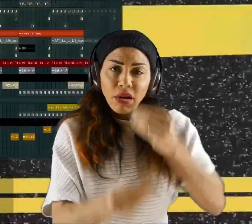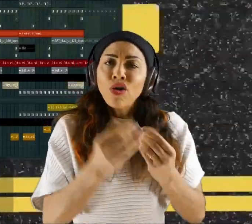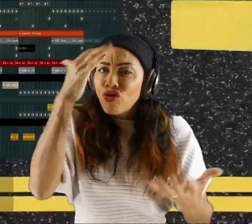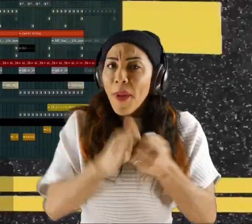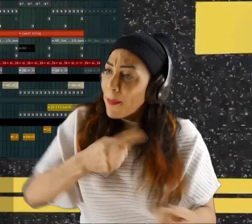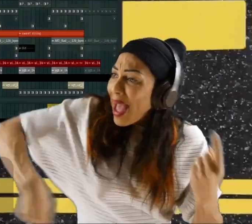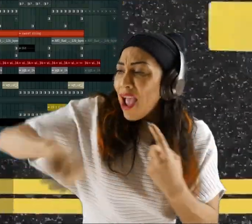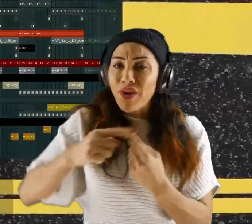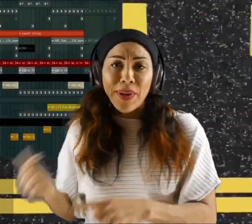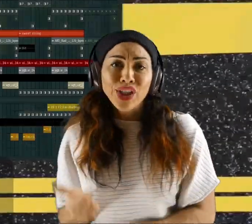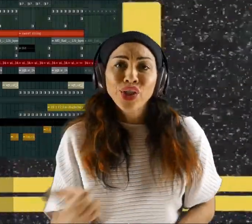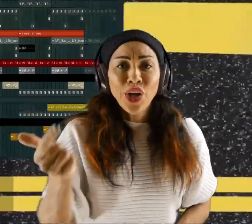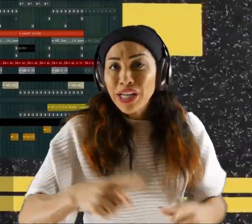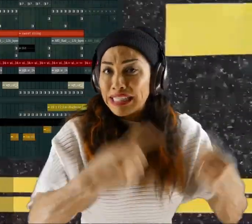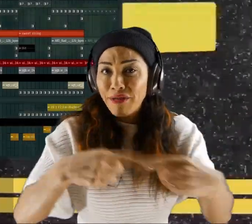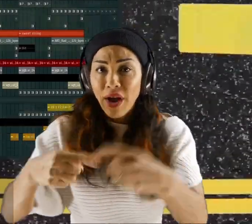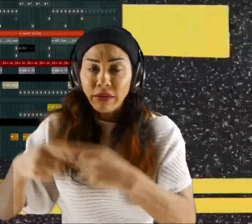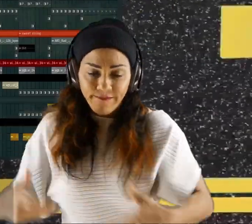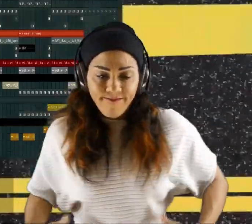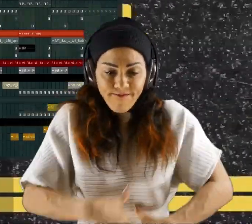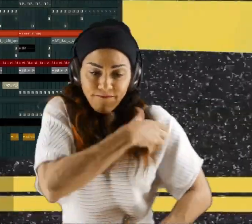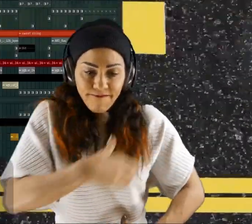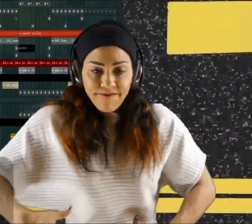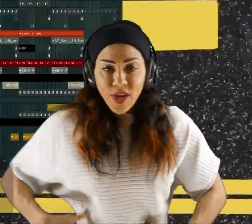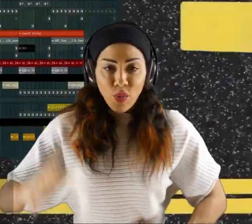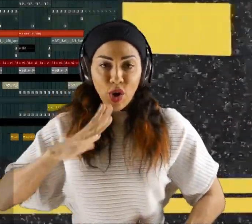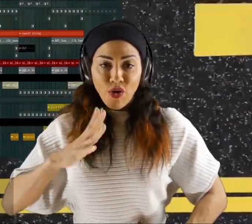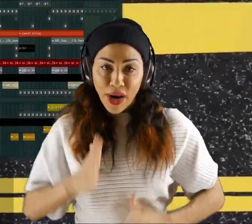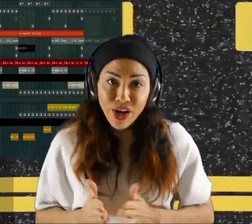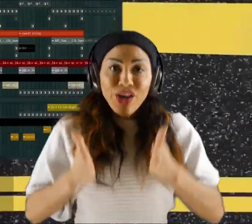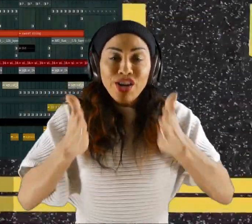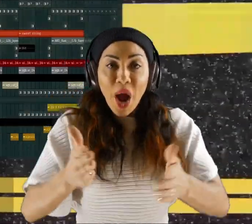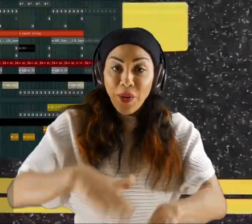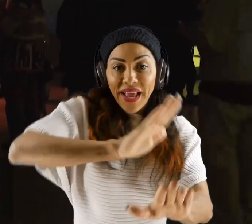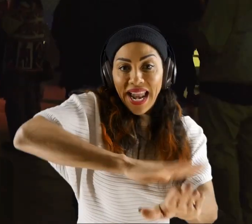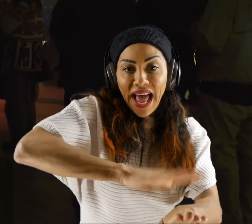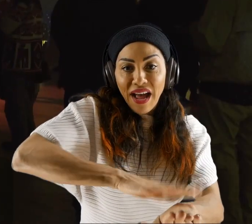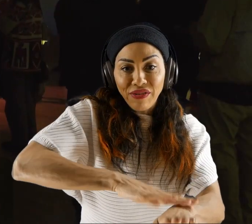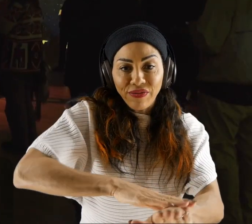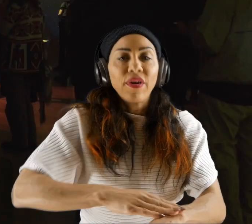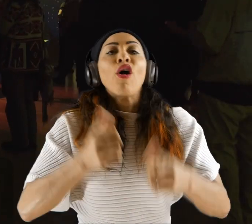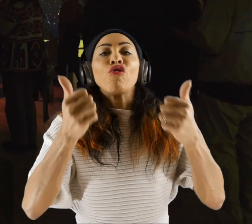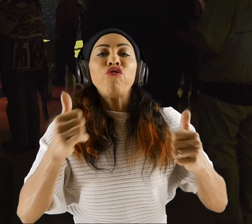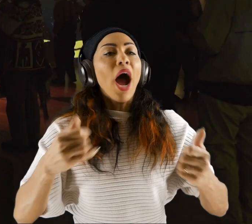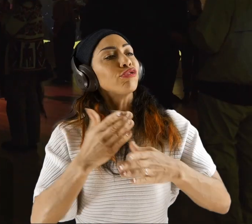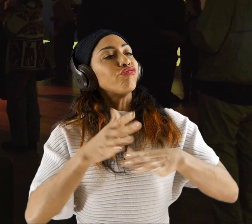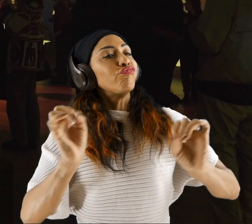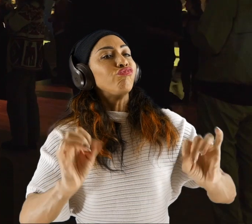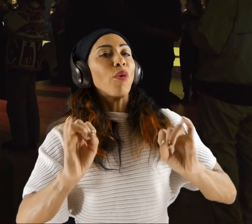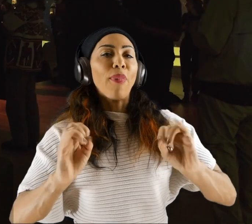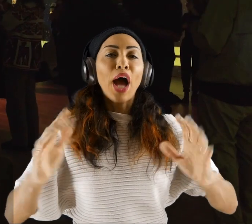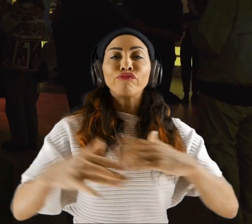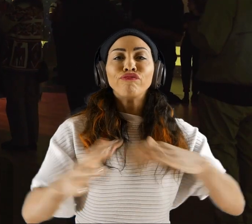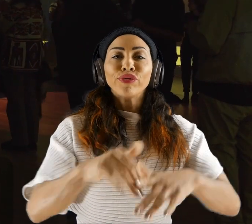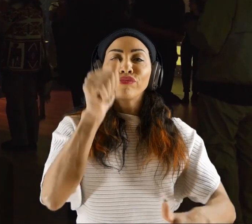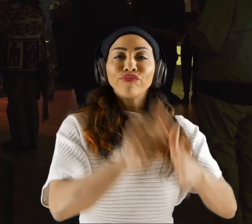be aware, everybody's journey is different, so the route can still change. Buckle up tight, we're setting off now, so take the first left and continue straight. Alright, the traffic ain't heavy